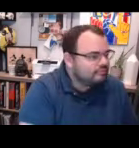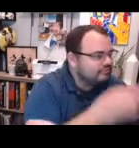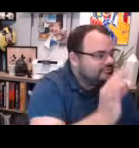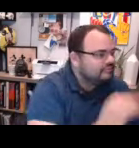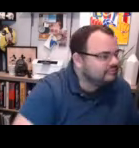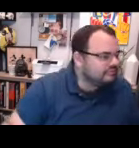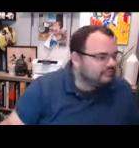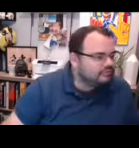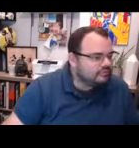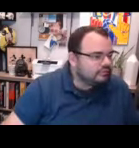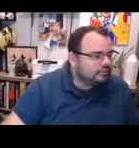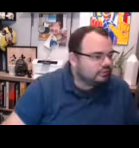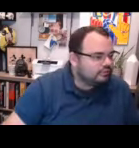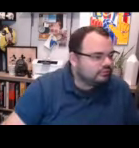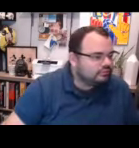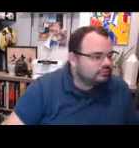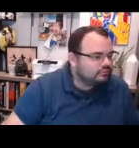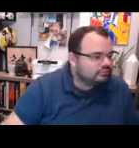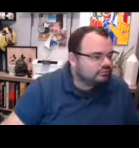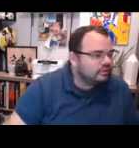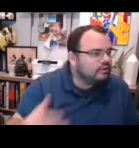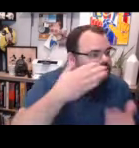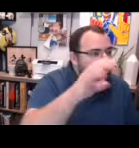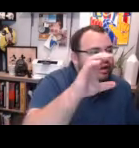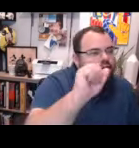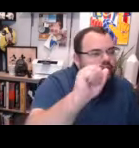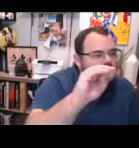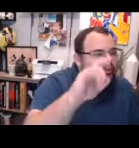Okay, help with it. Okay, go ahead.